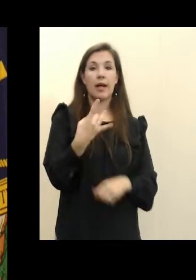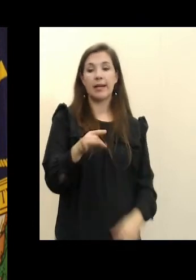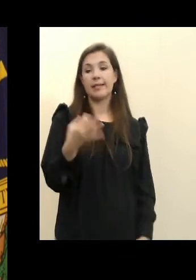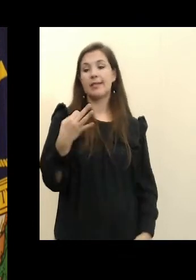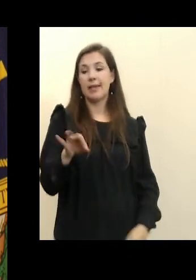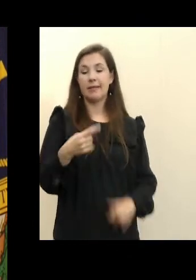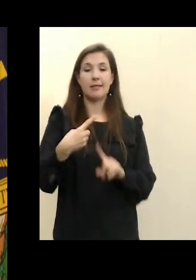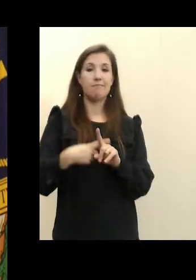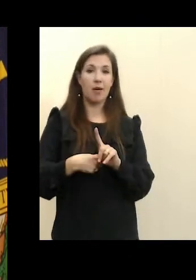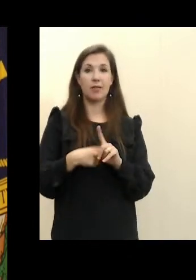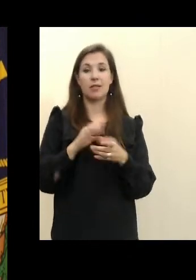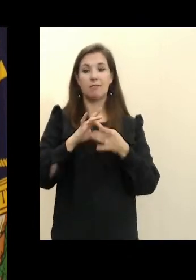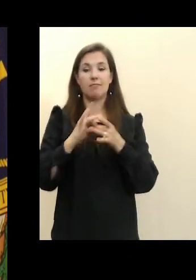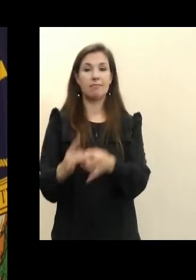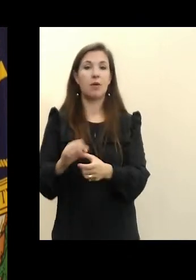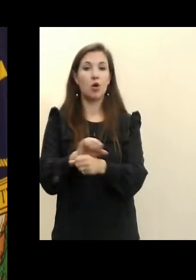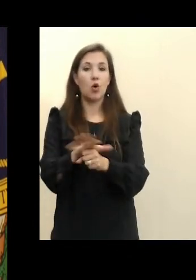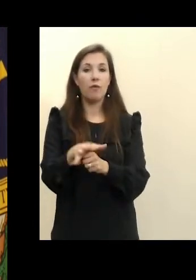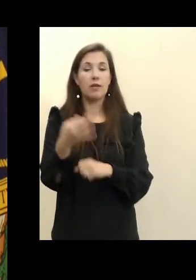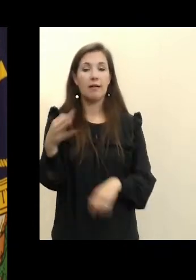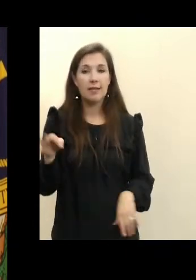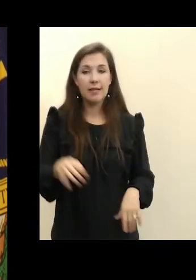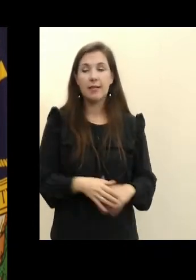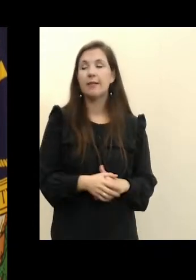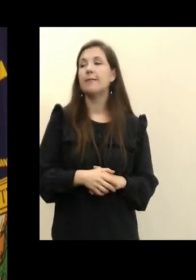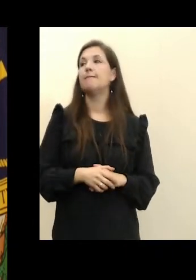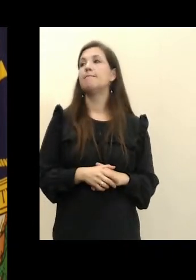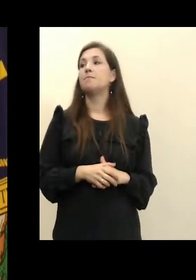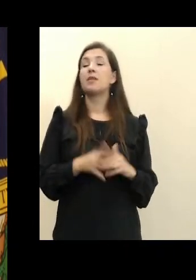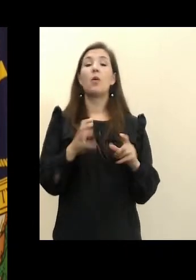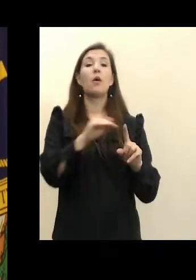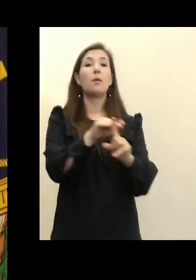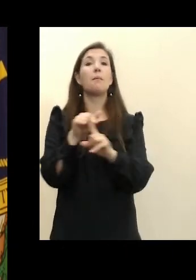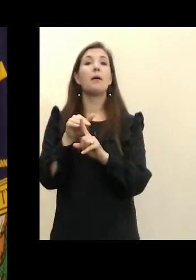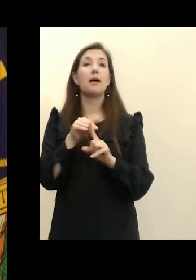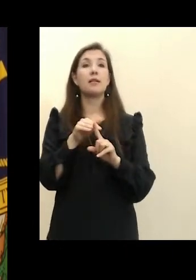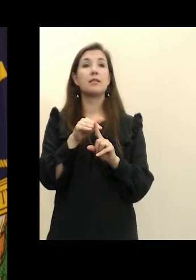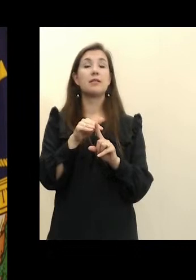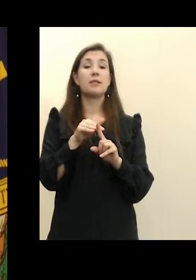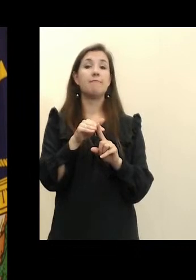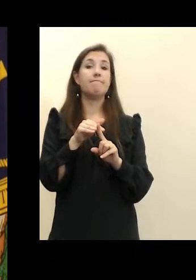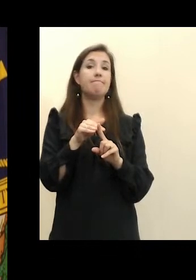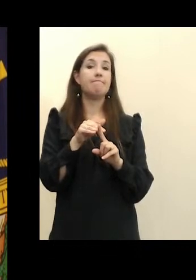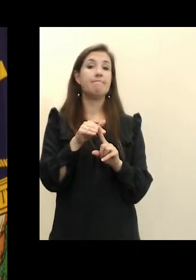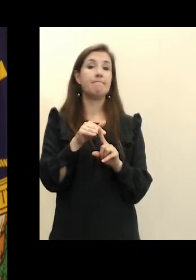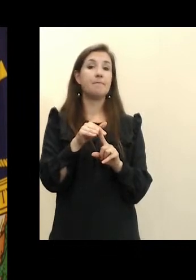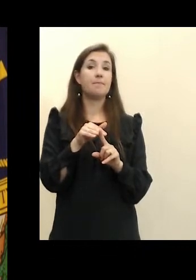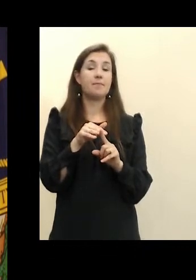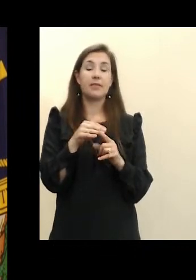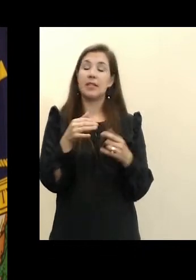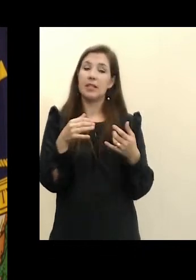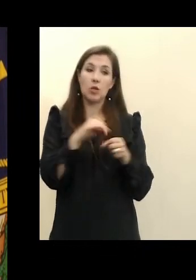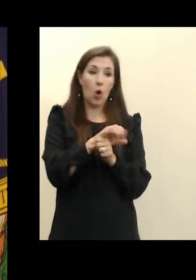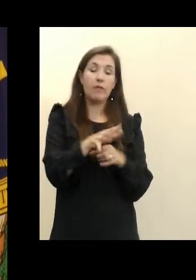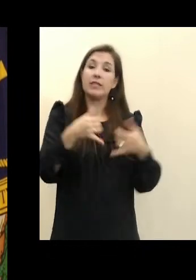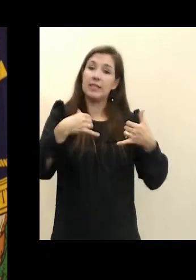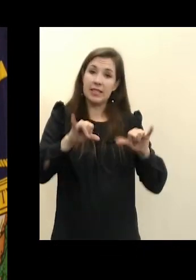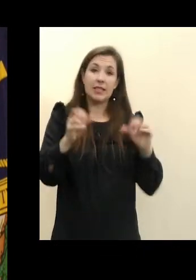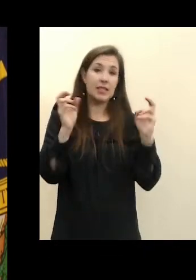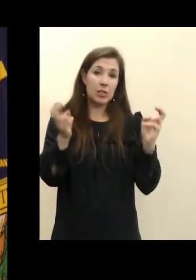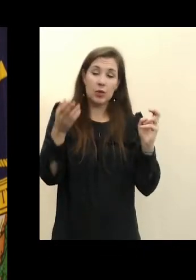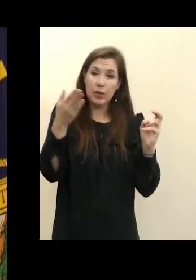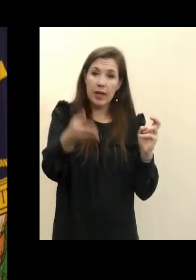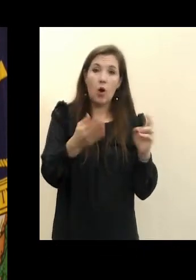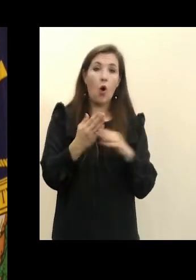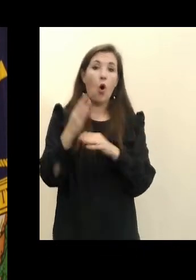with regards to COVID-19. And just want to remind everybody it is still out there. As we noted, there's more than 200 new cases